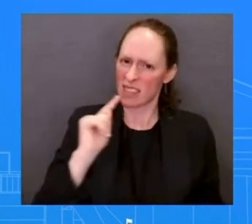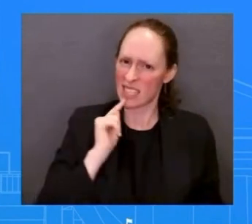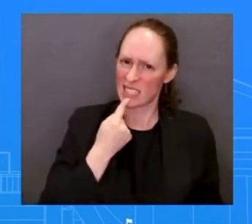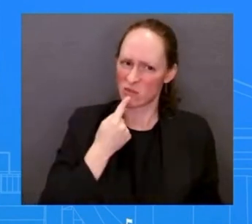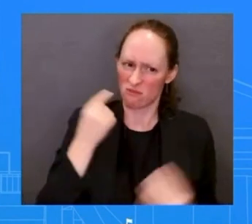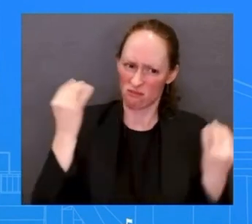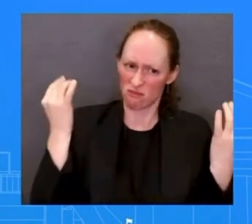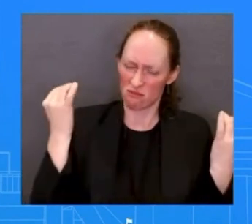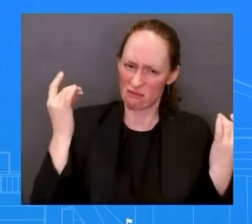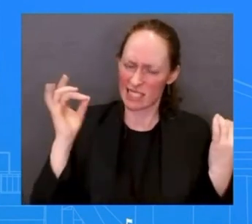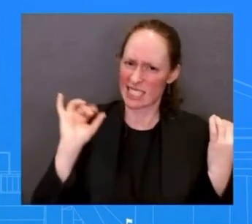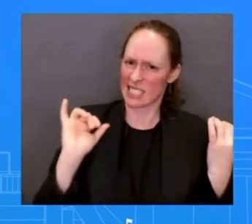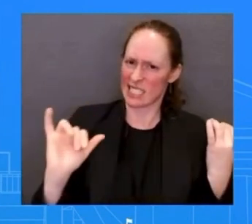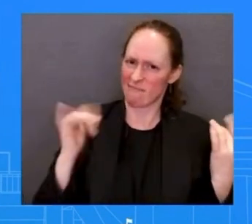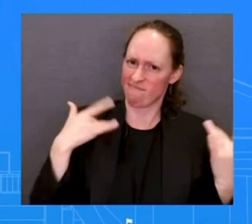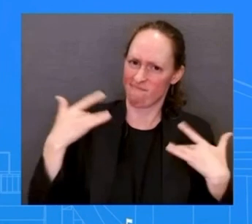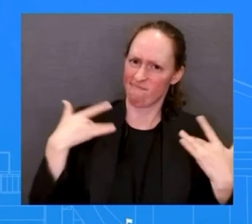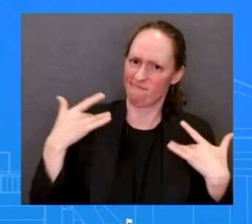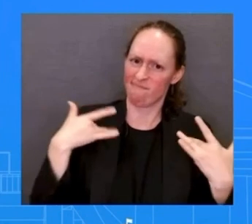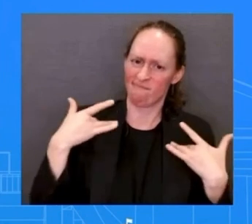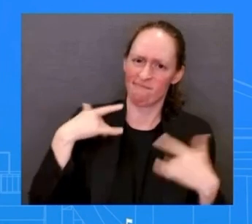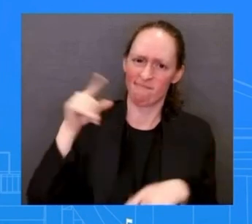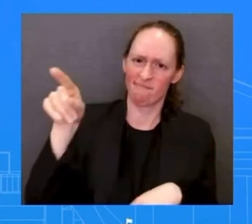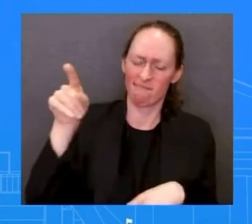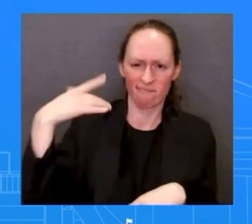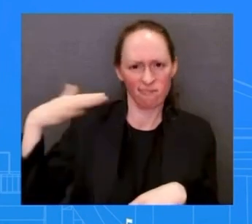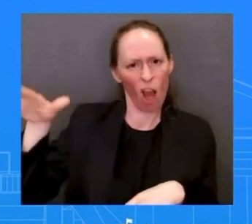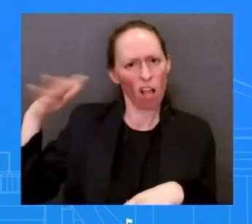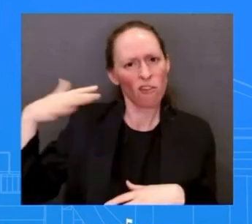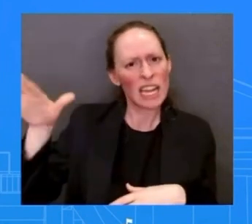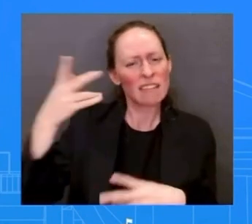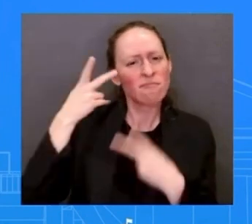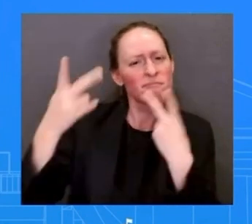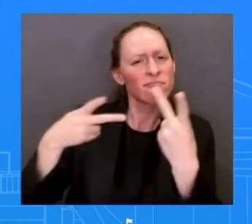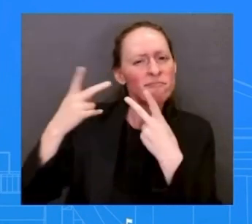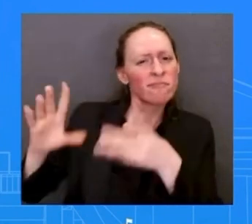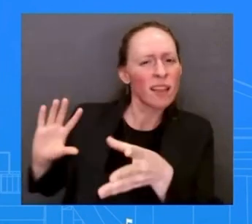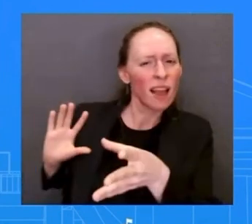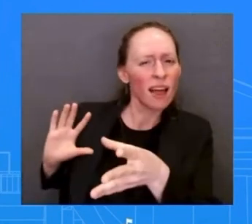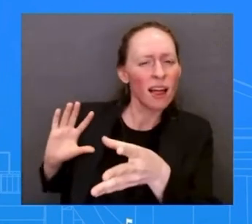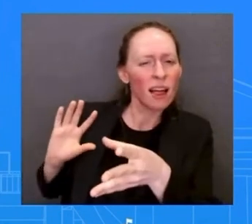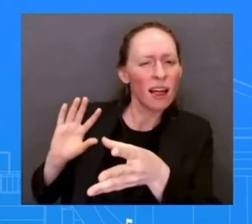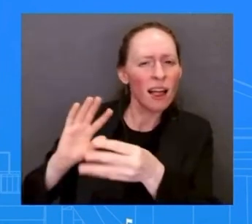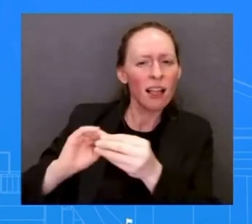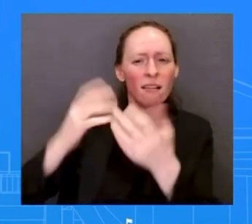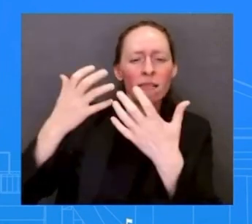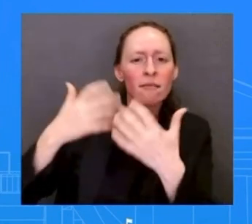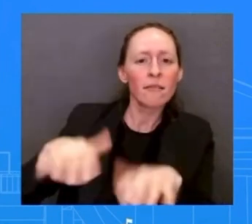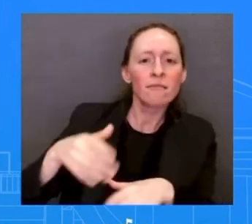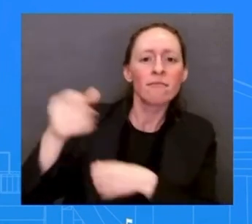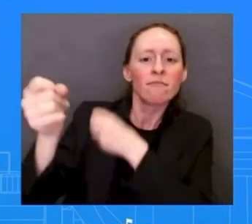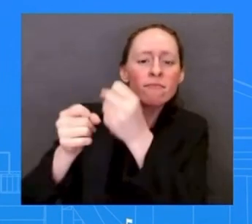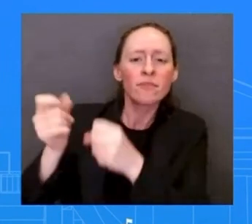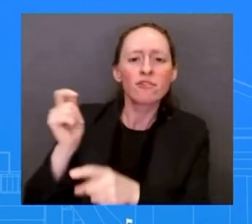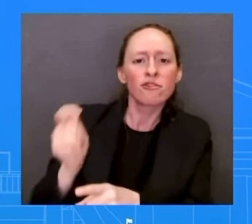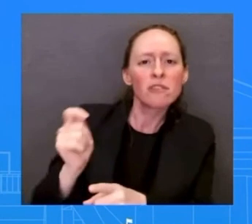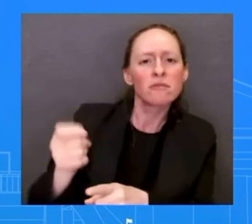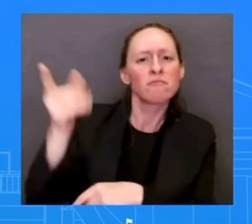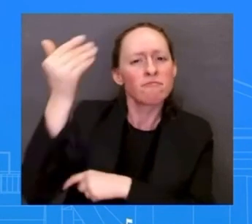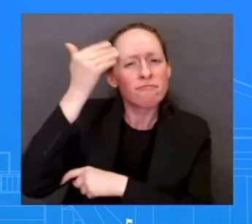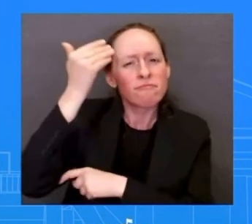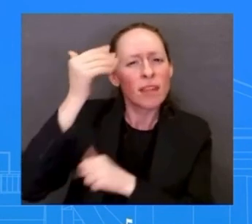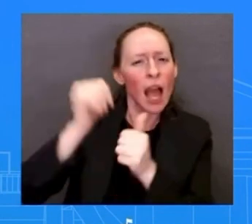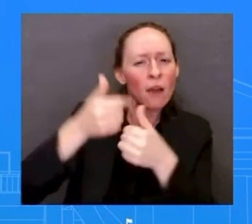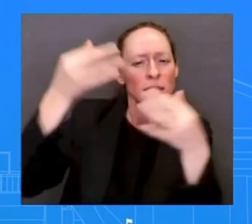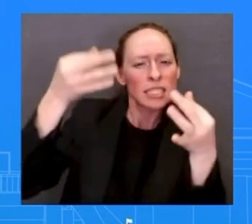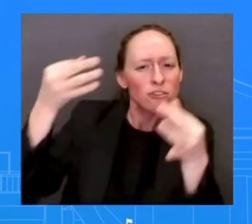over the decades, and how a Supreme Court have acted and how they taken action. And so, you know, don't have